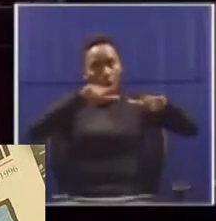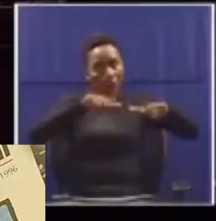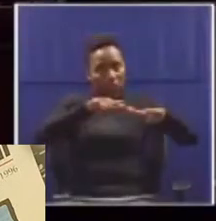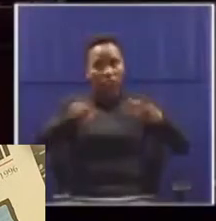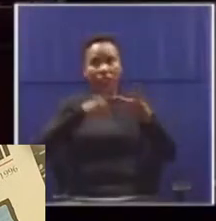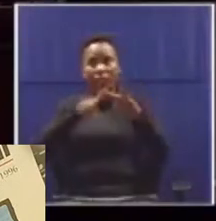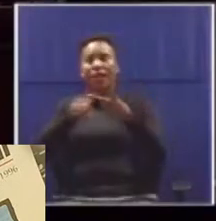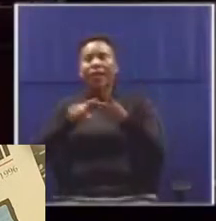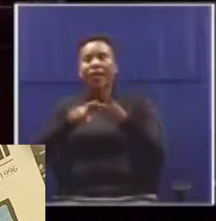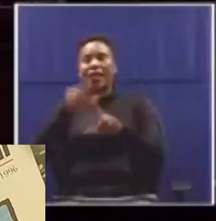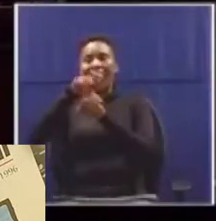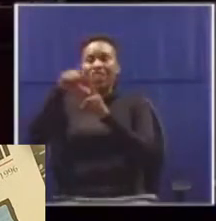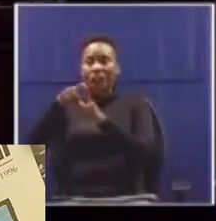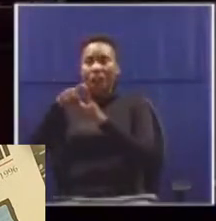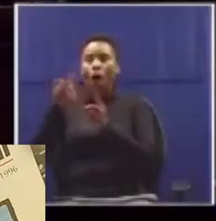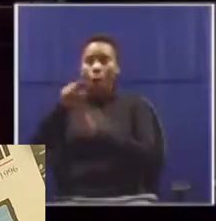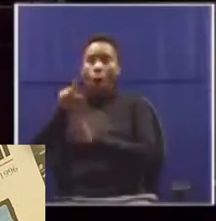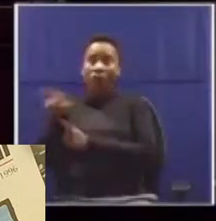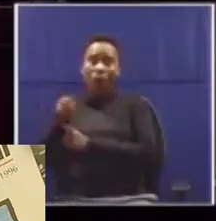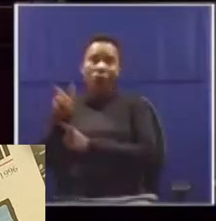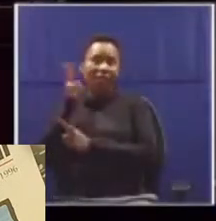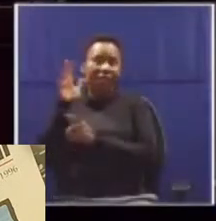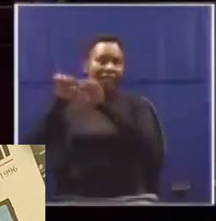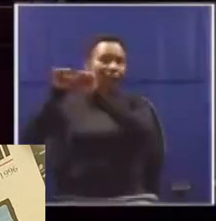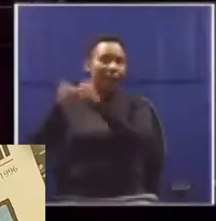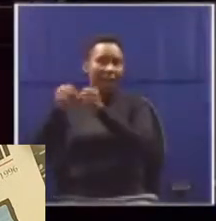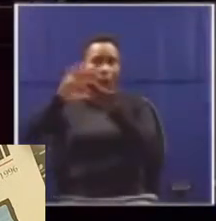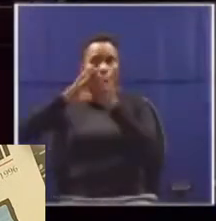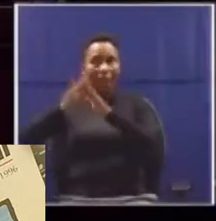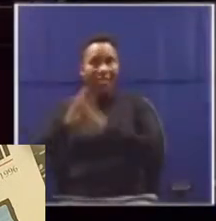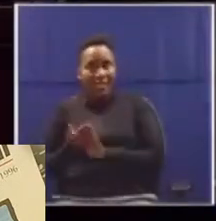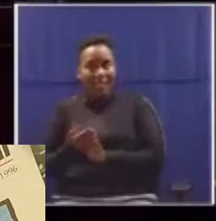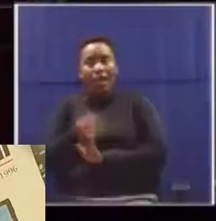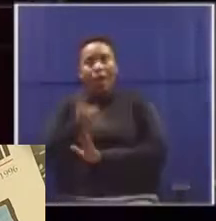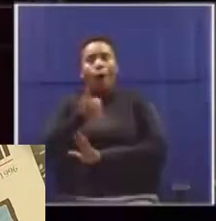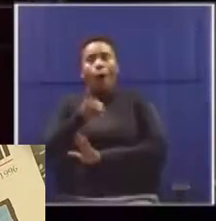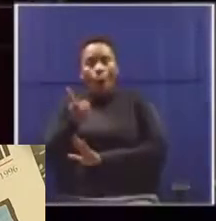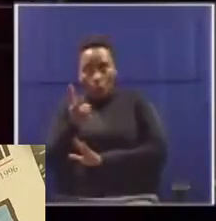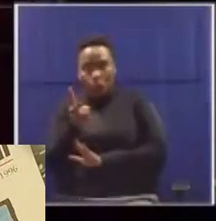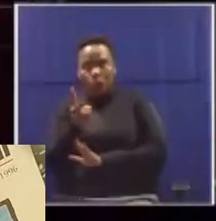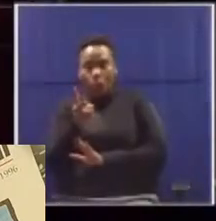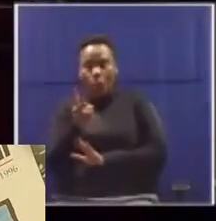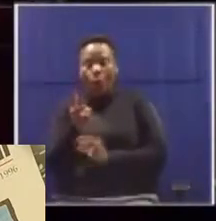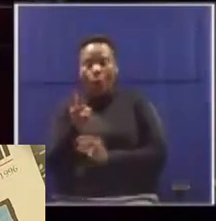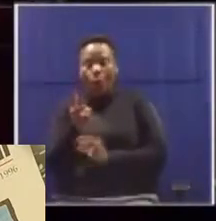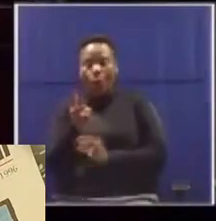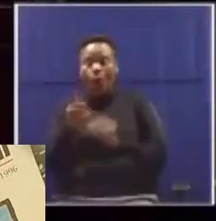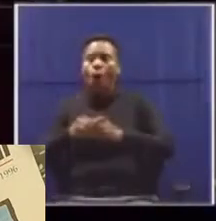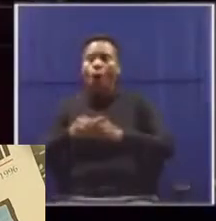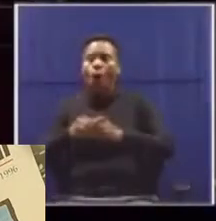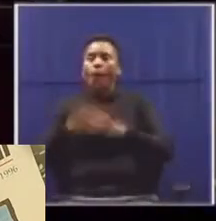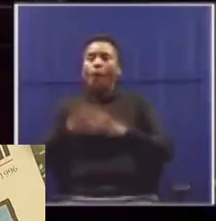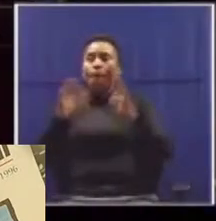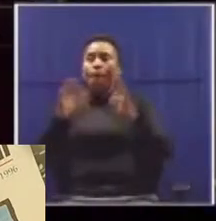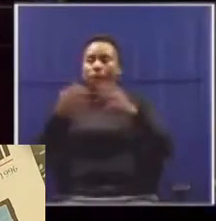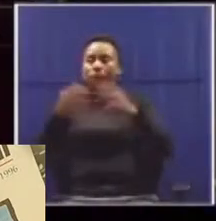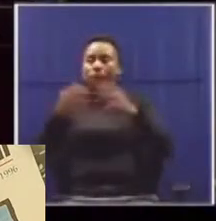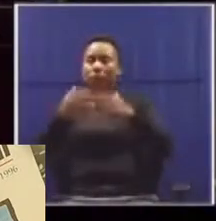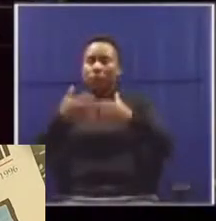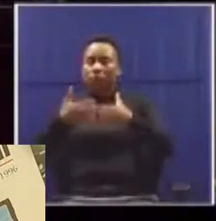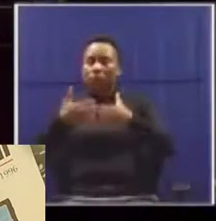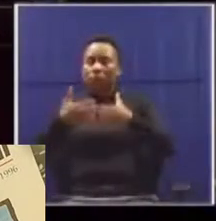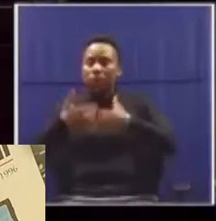on the hearing impaired Community as well as fostering greater social cohesion in